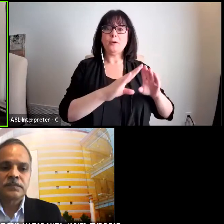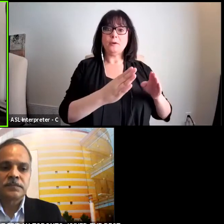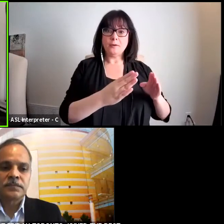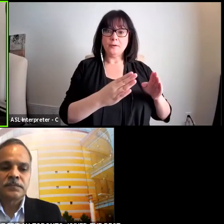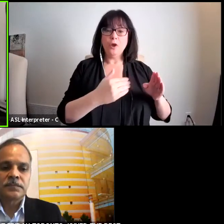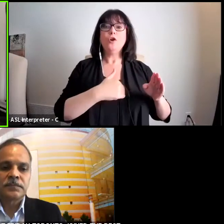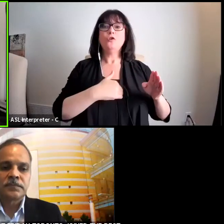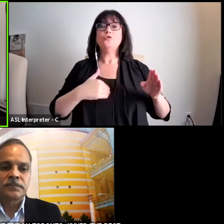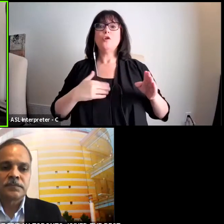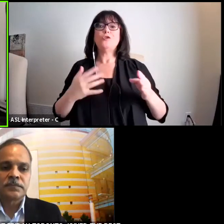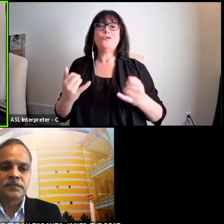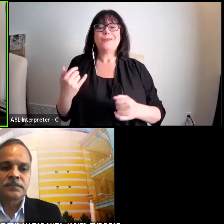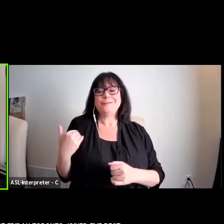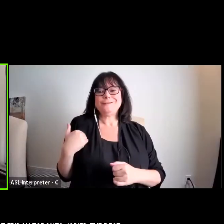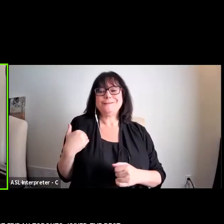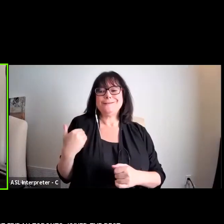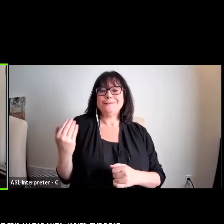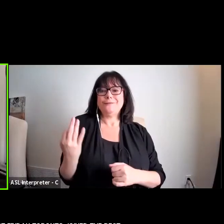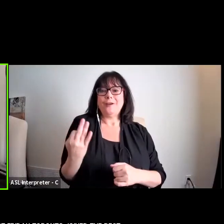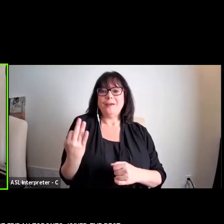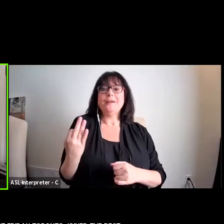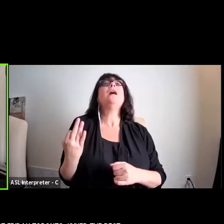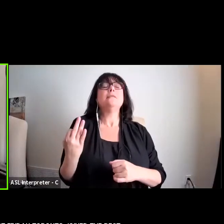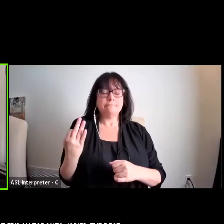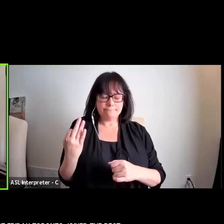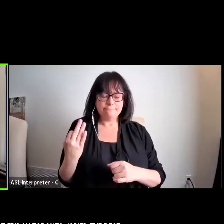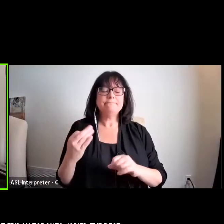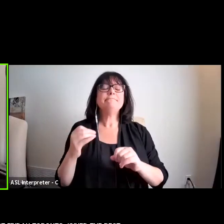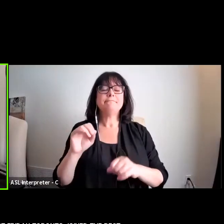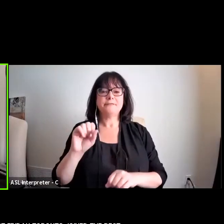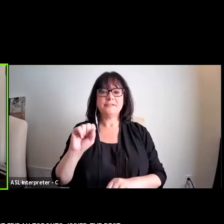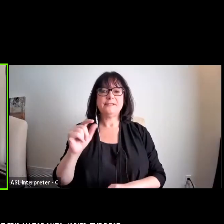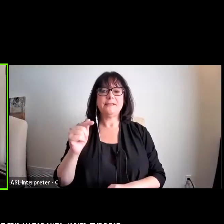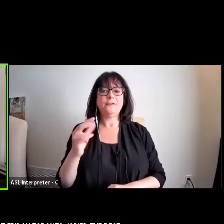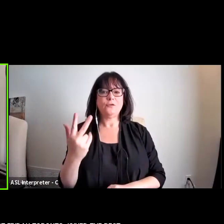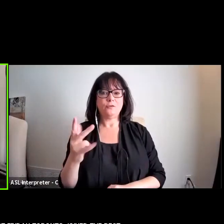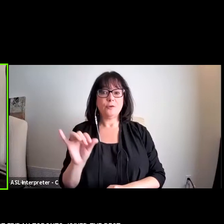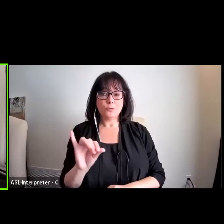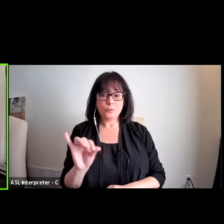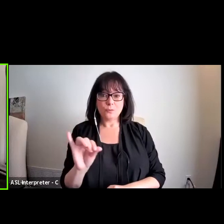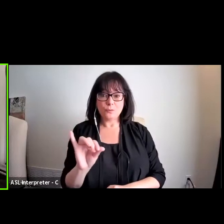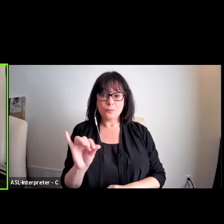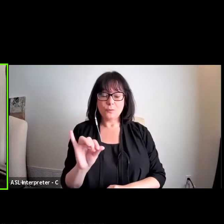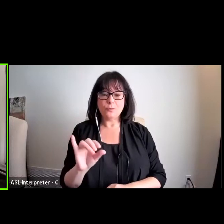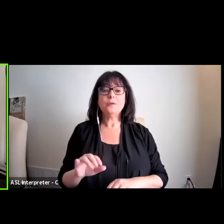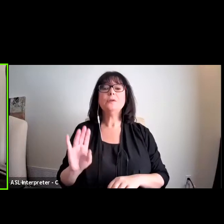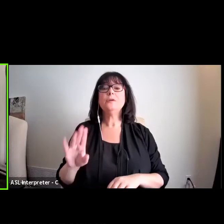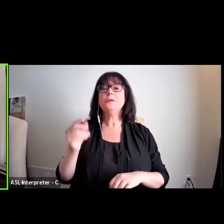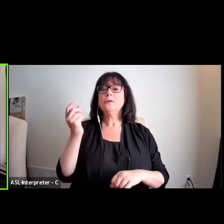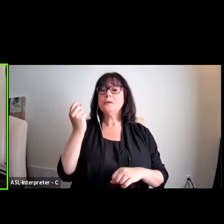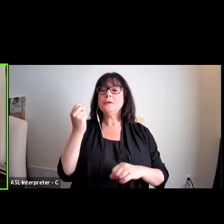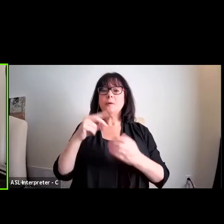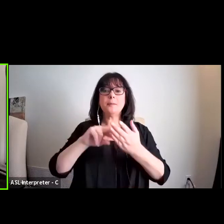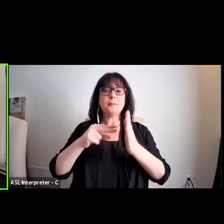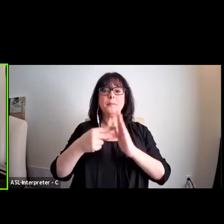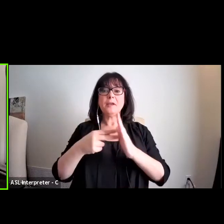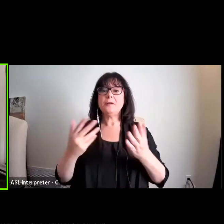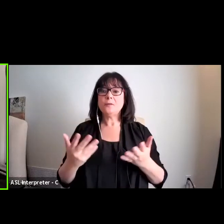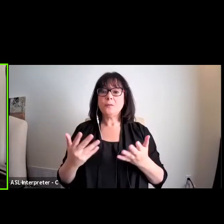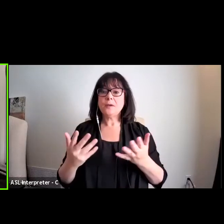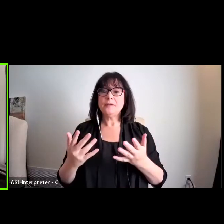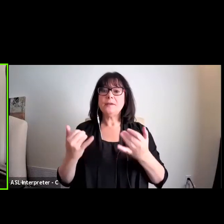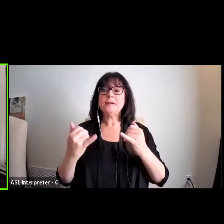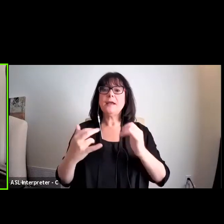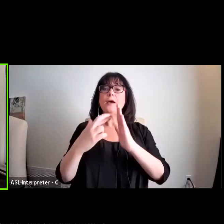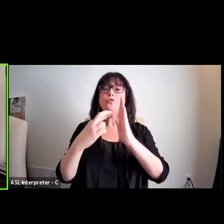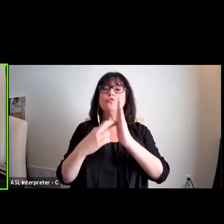reopening plan. It's essential to recognize that while this means that restrictions will loosen, the